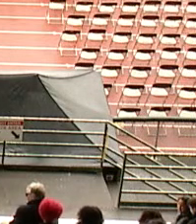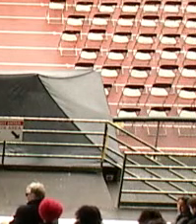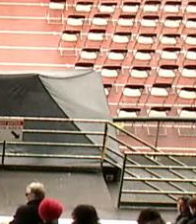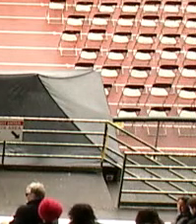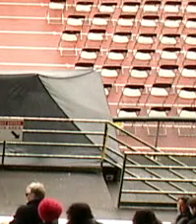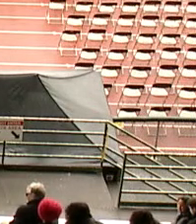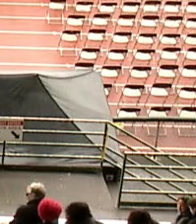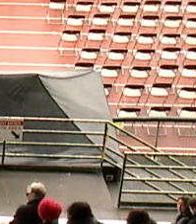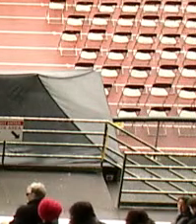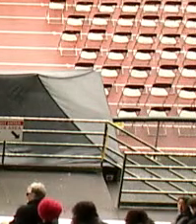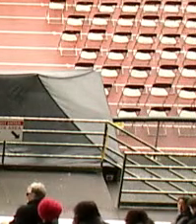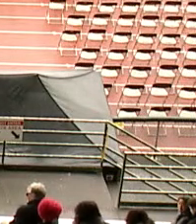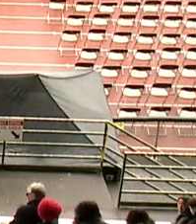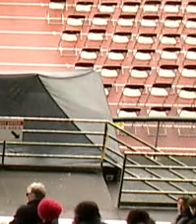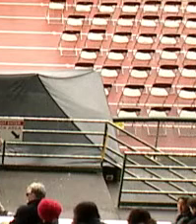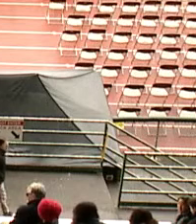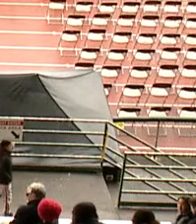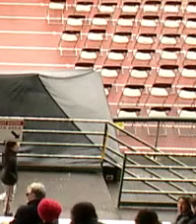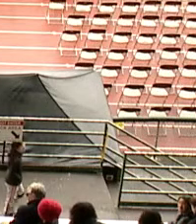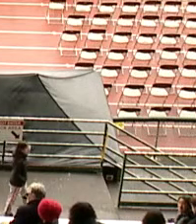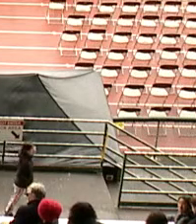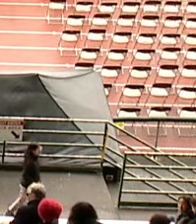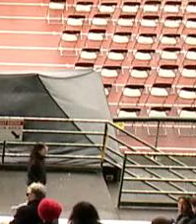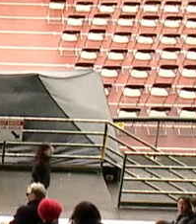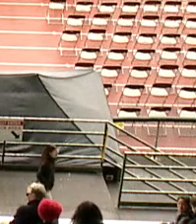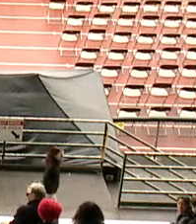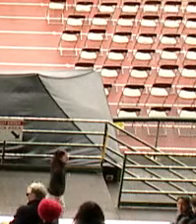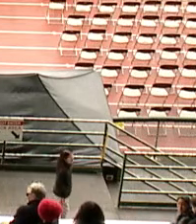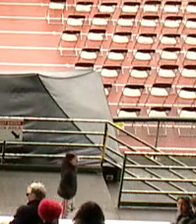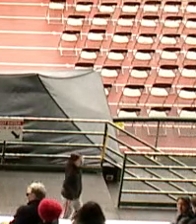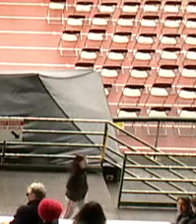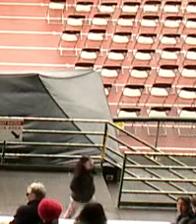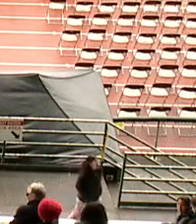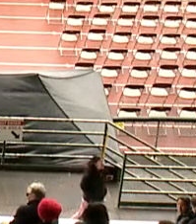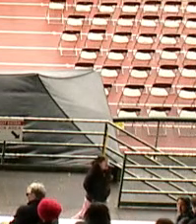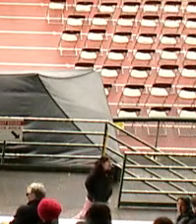magic technique. When we sway, I go